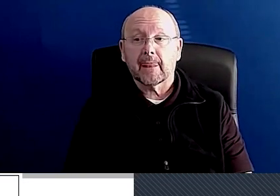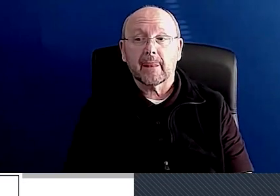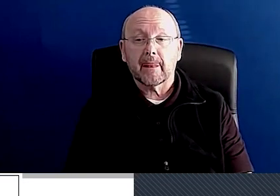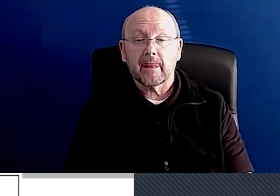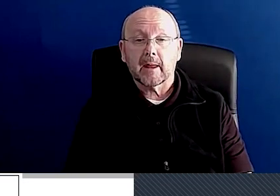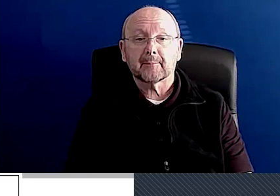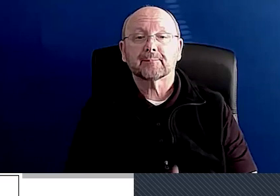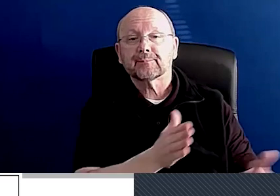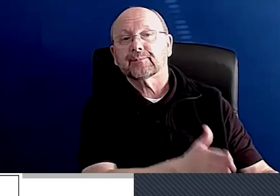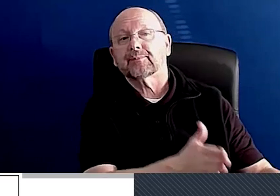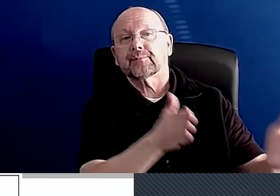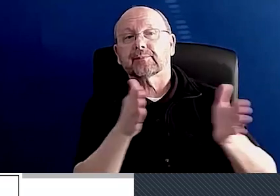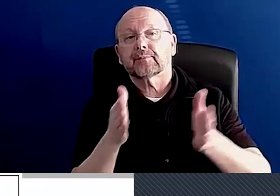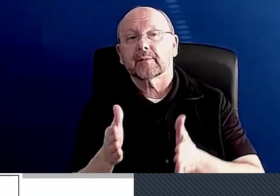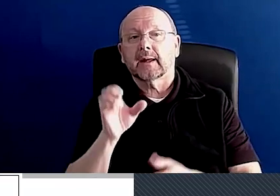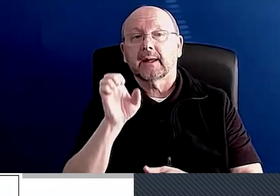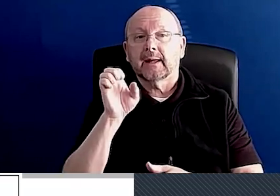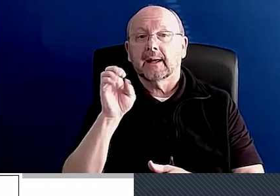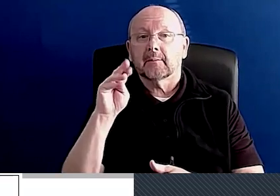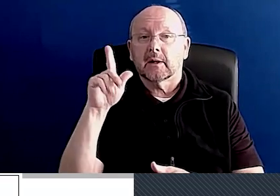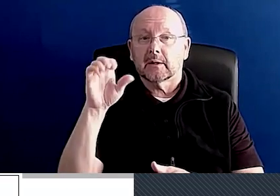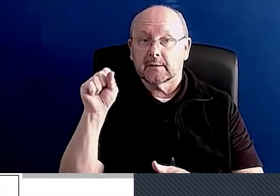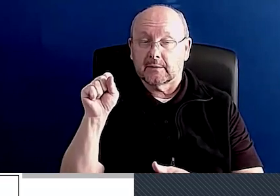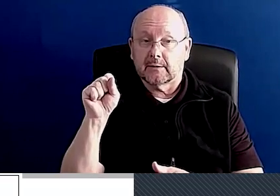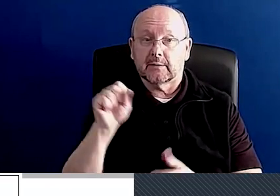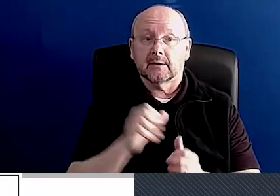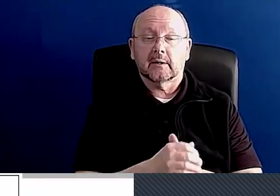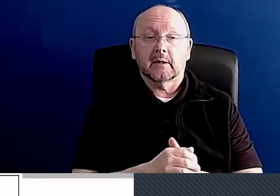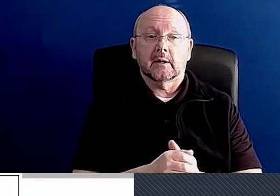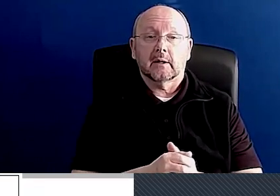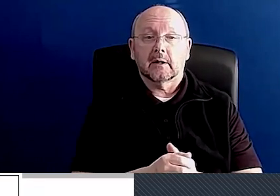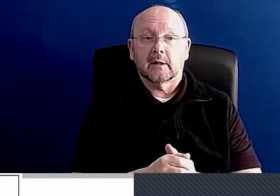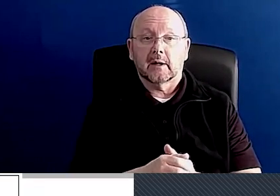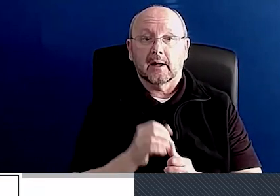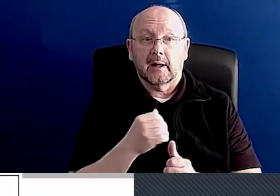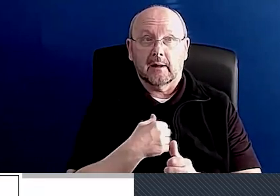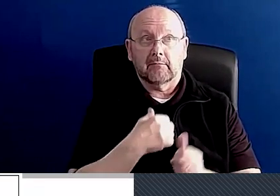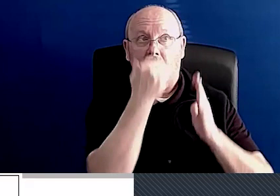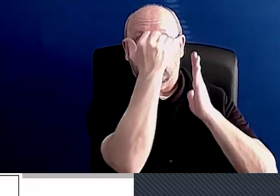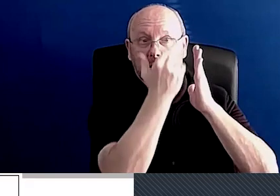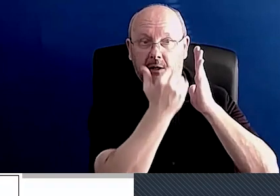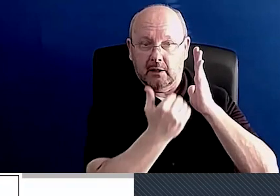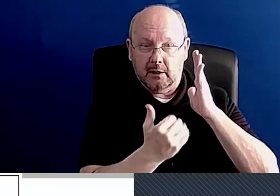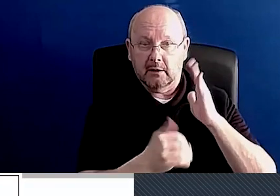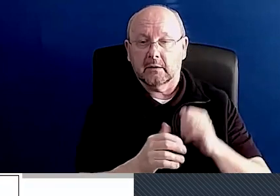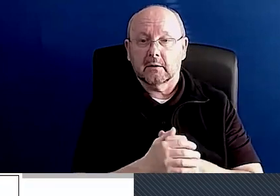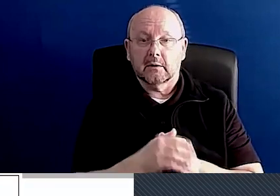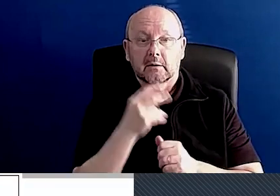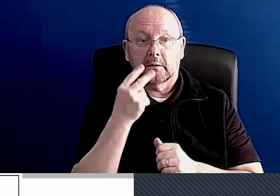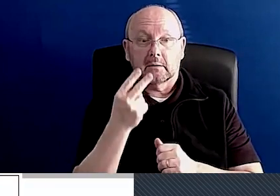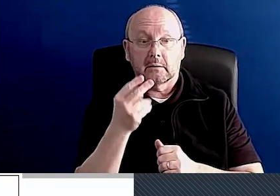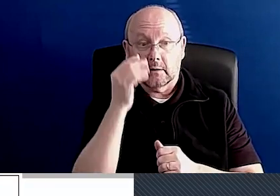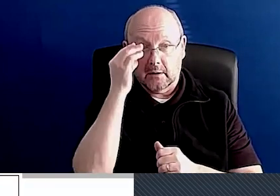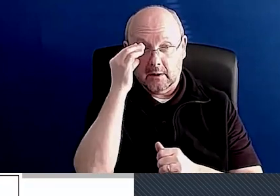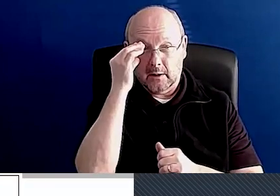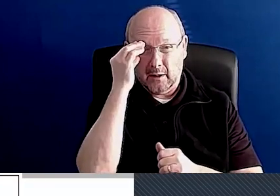So with EMLS, we do have a wide list of offerings that are available for our students.